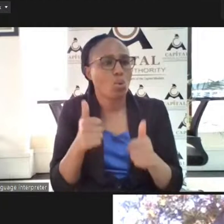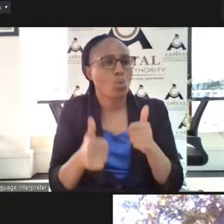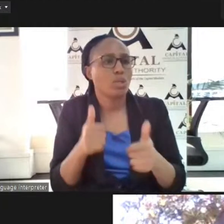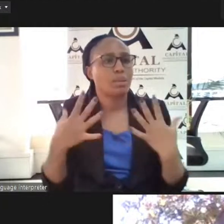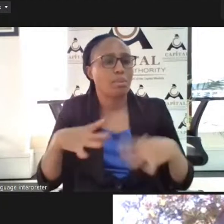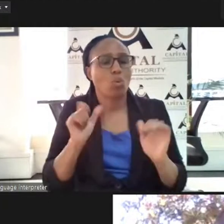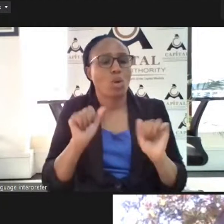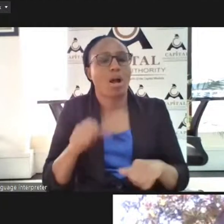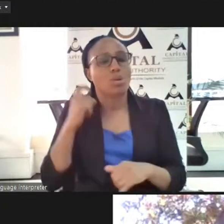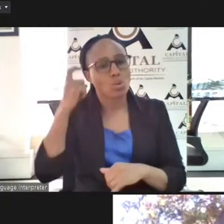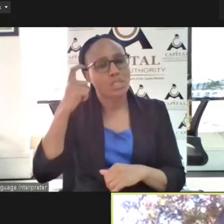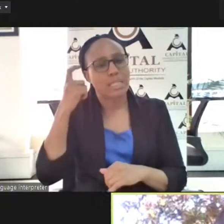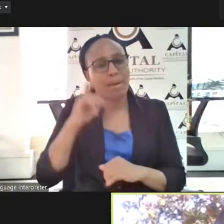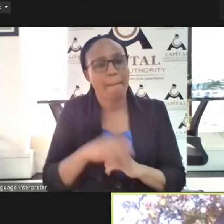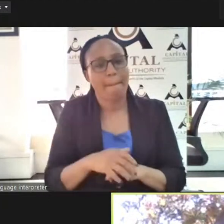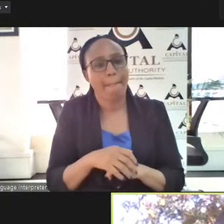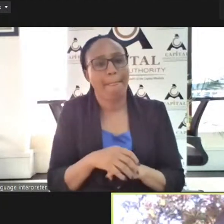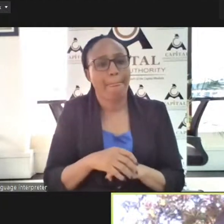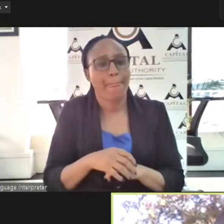consider.